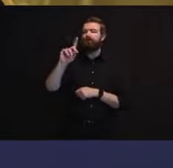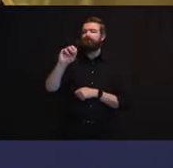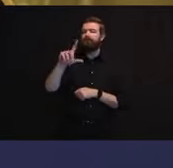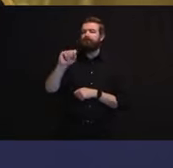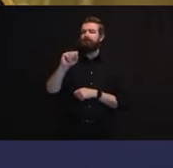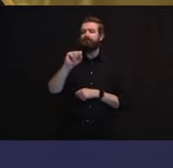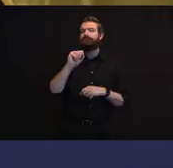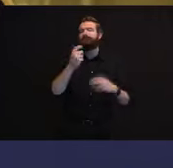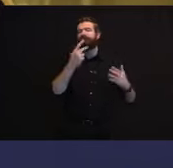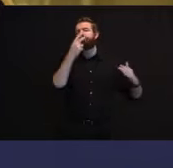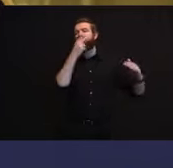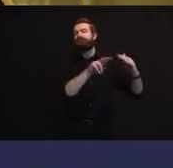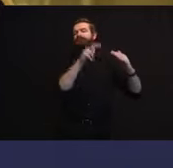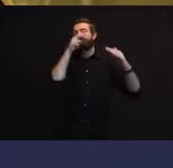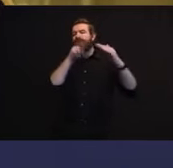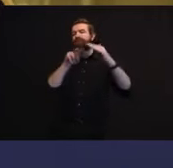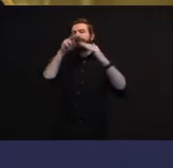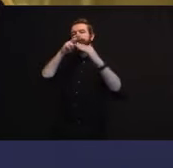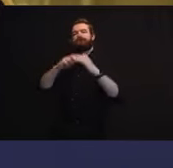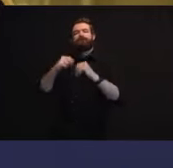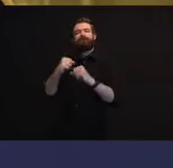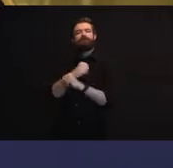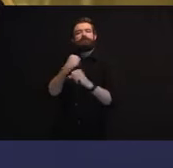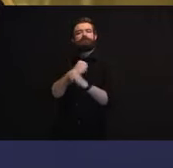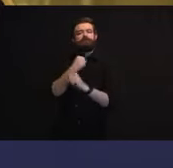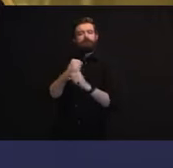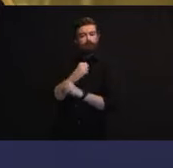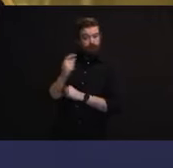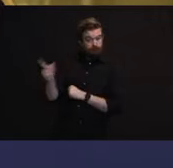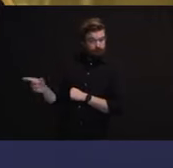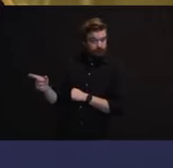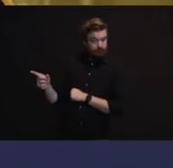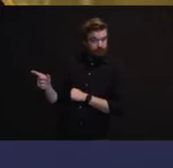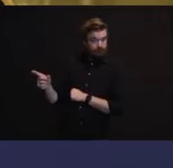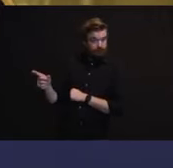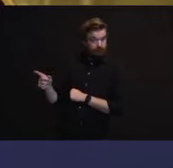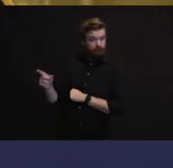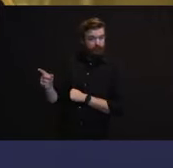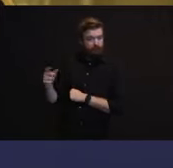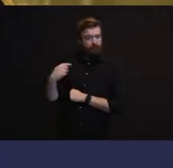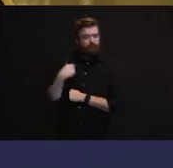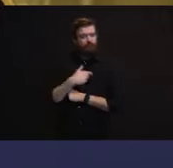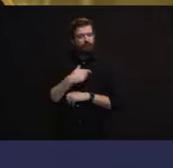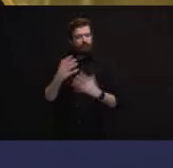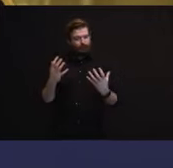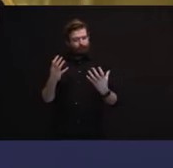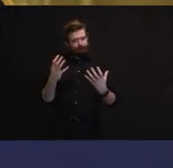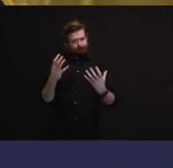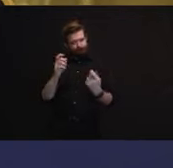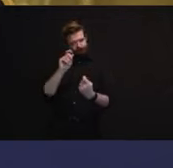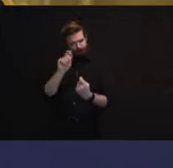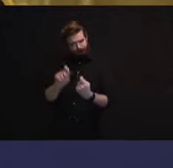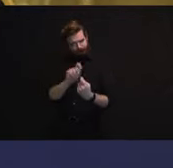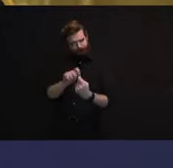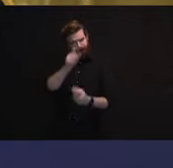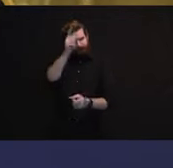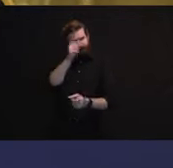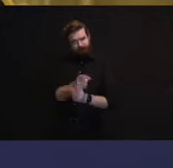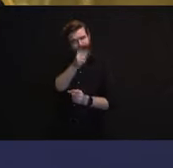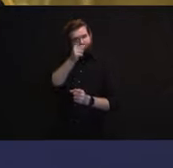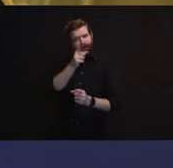past 9 months. We're trying to be as realistic and as accurate as possible as it relates to everything, including with